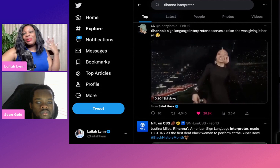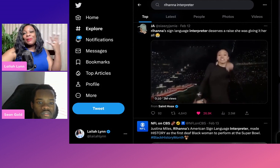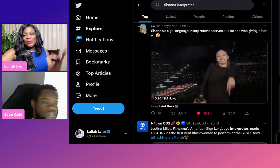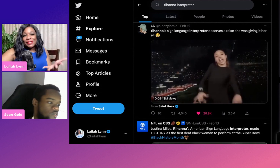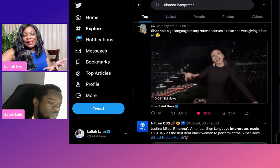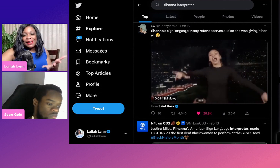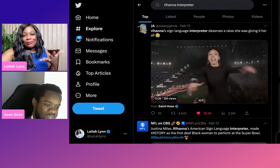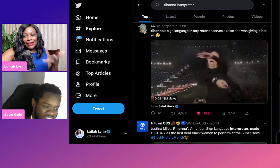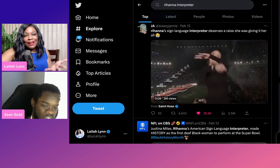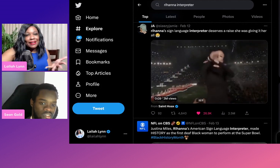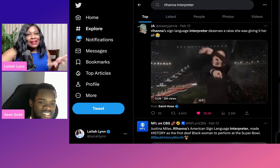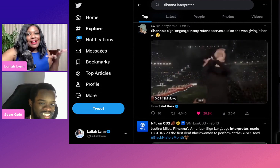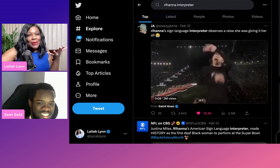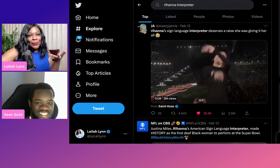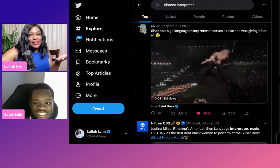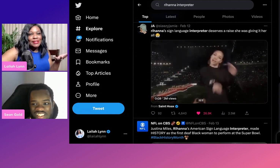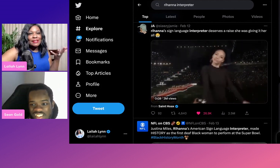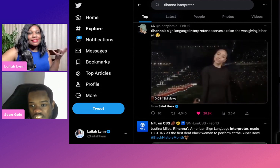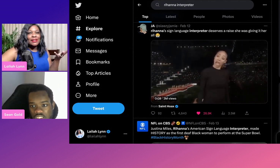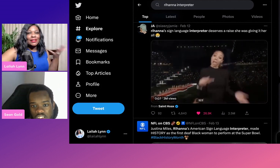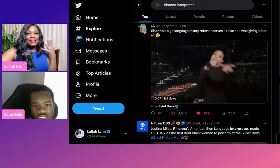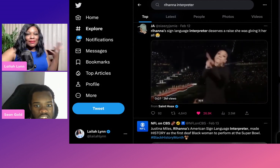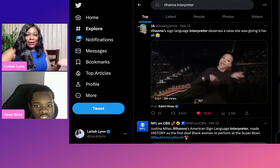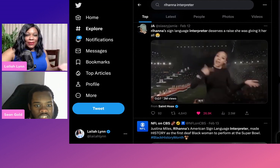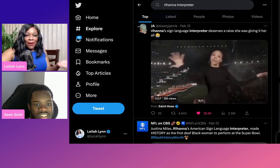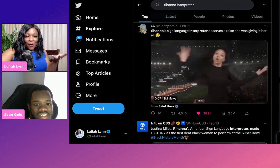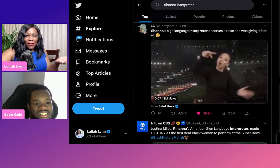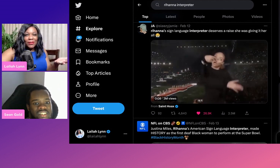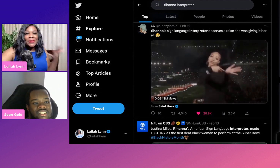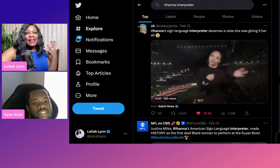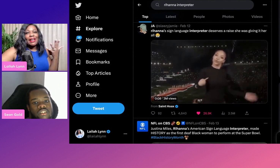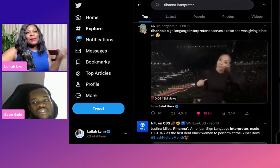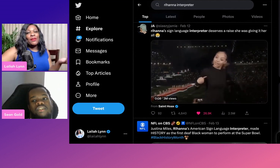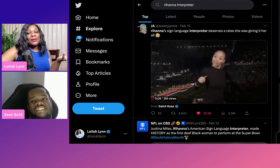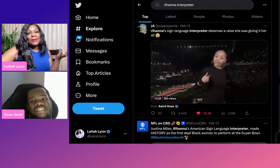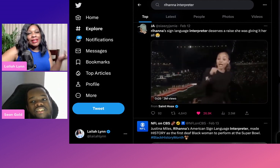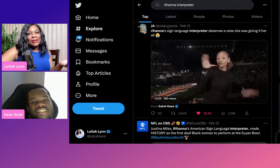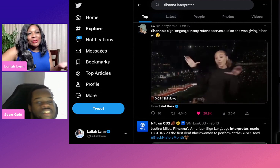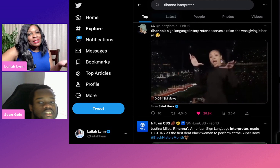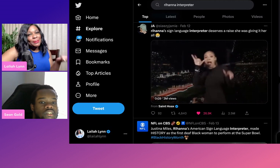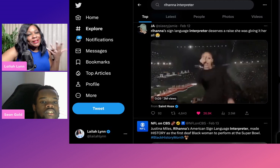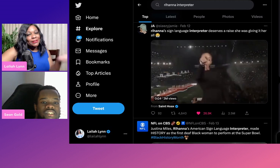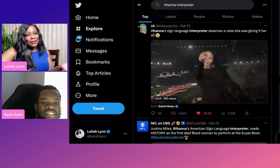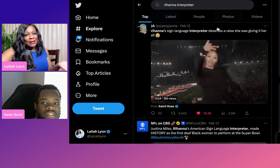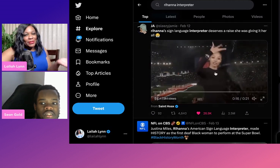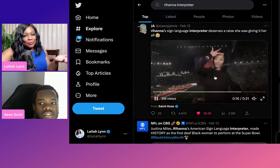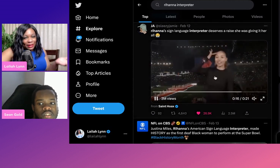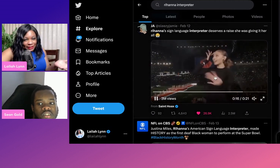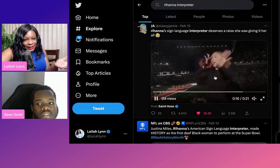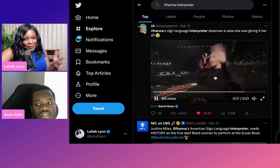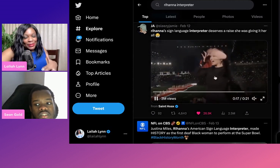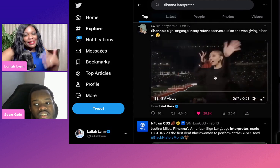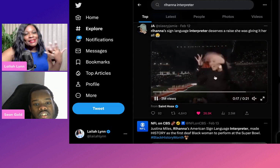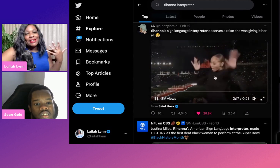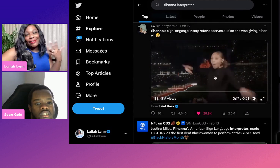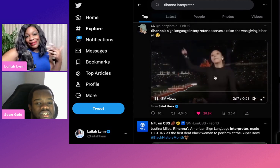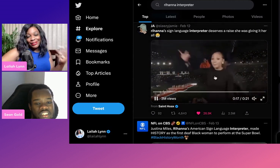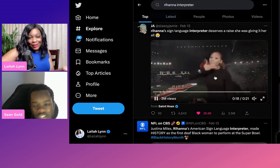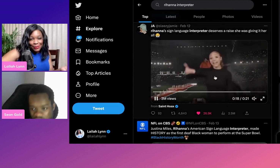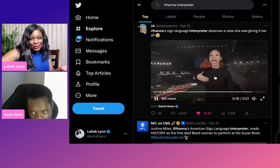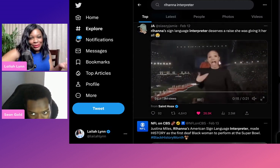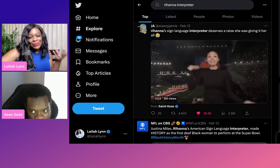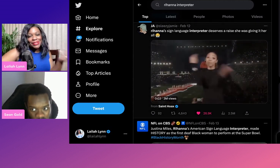why people say that Rihanna wasn't necessarily giving her all. And we found out later it's because Rihanna was pregnant, but they say